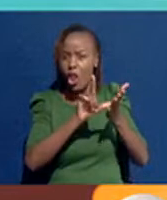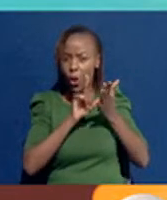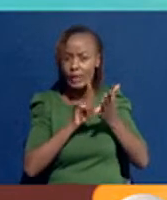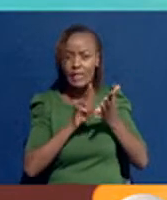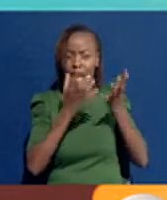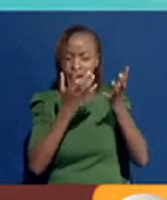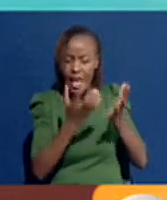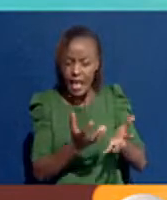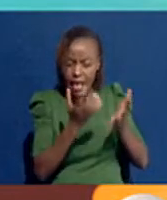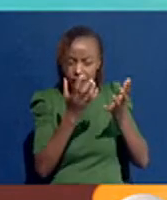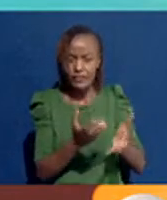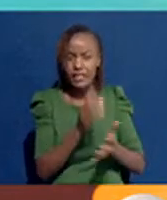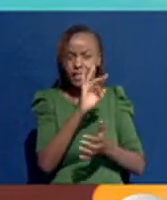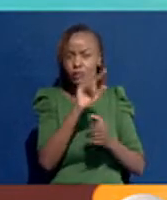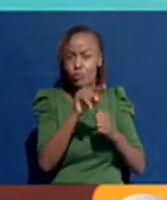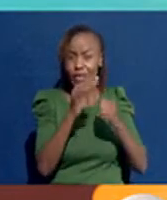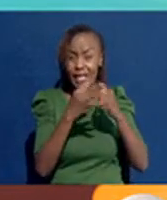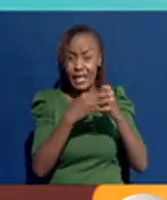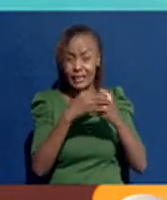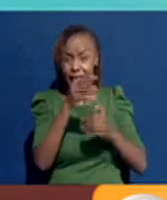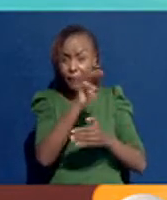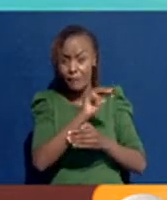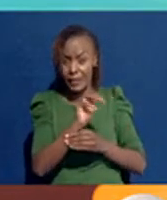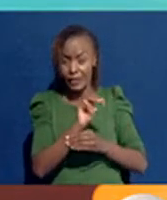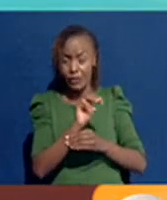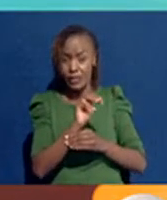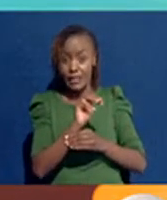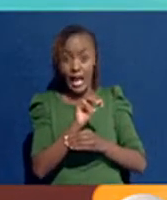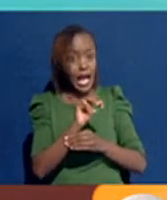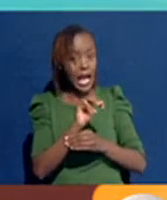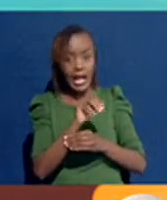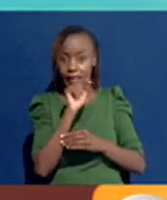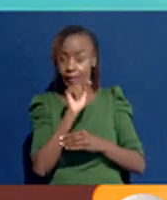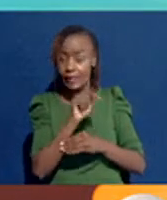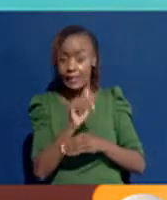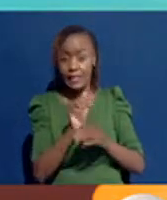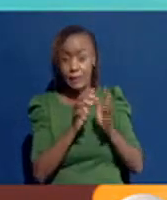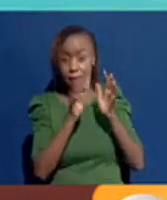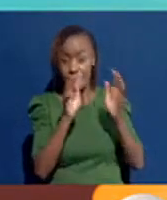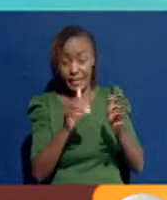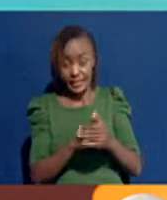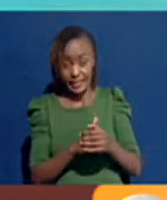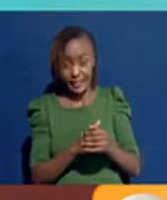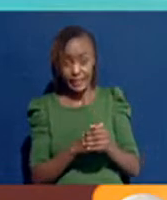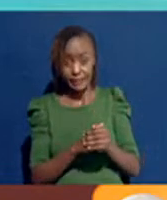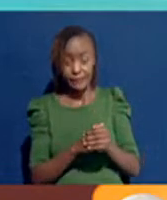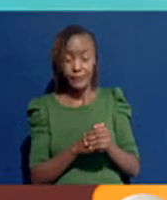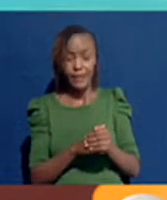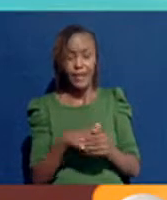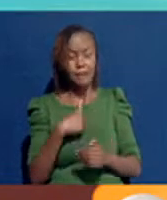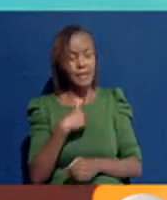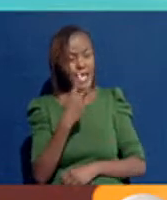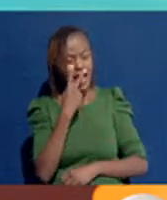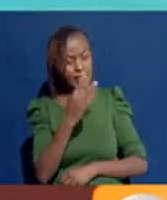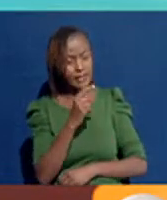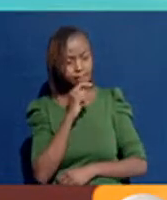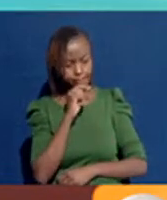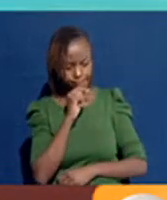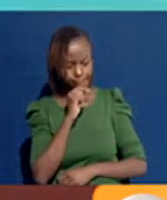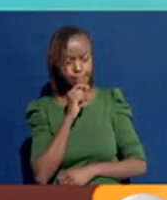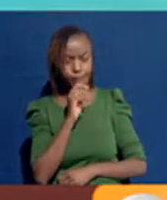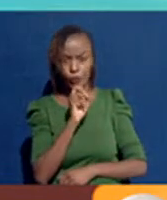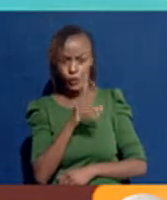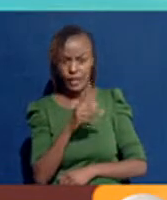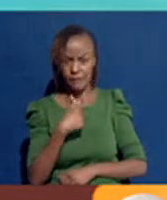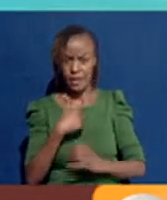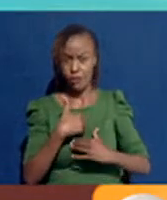was 3.8 billion. So this is a situation which was unattainable. So I looked, James, I have the